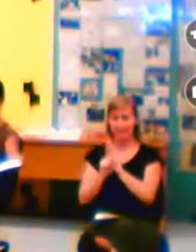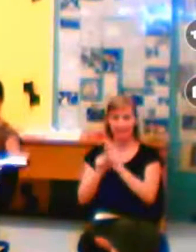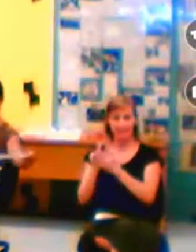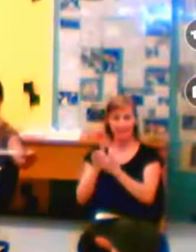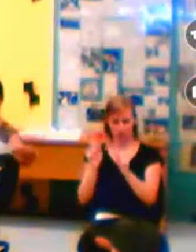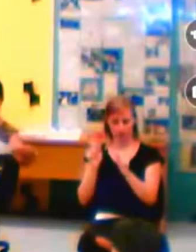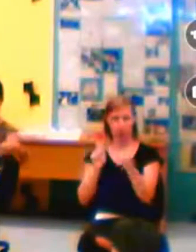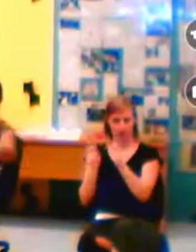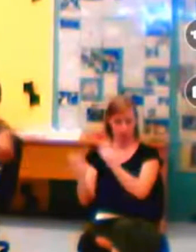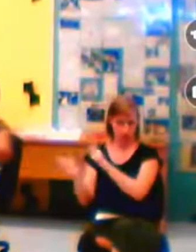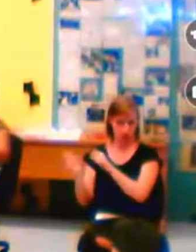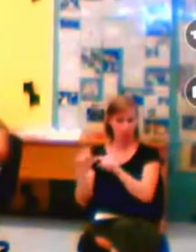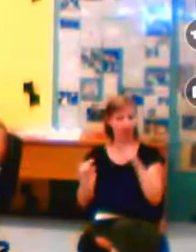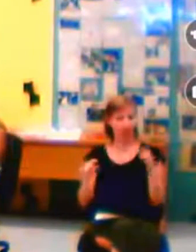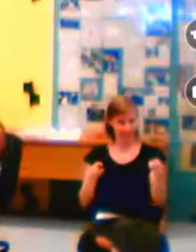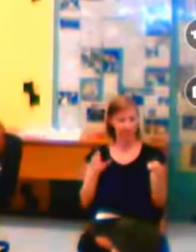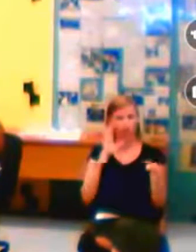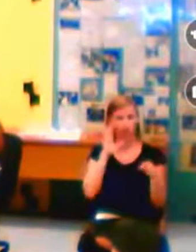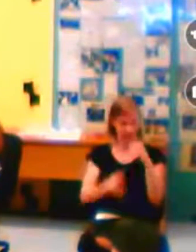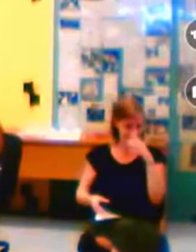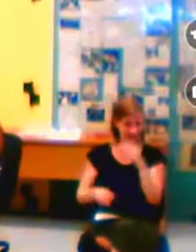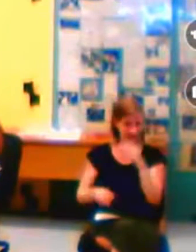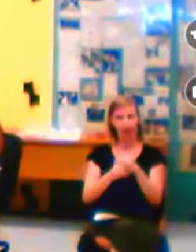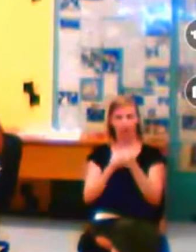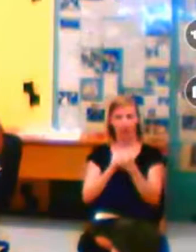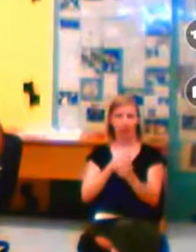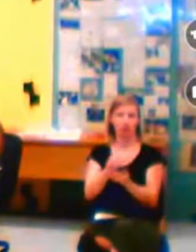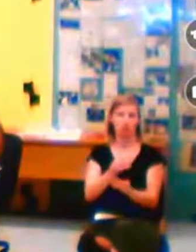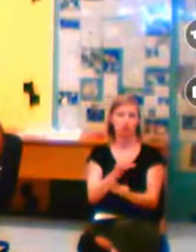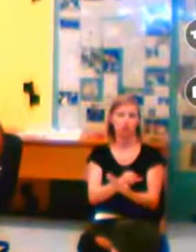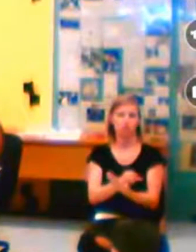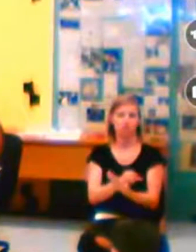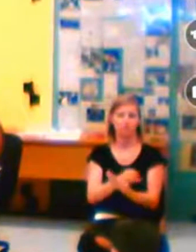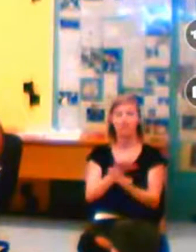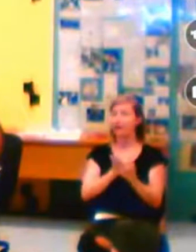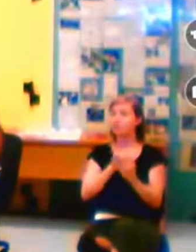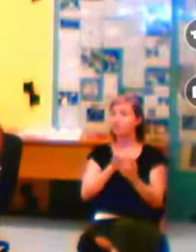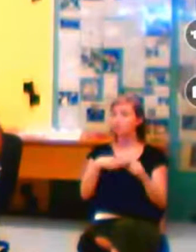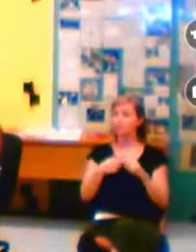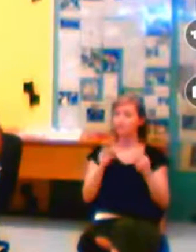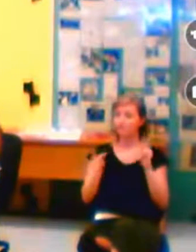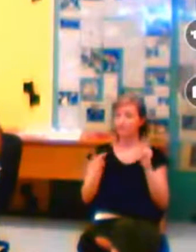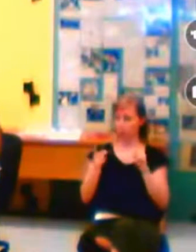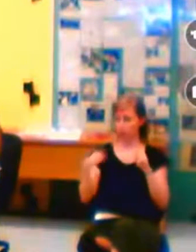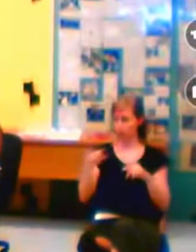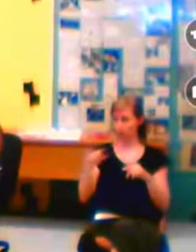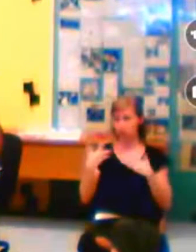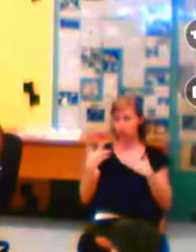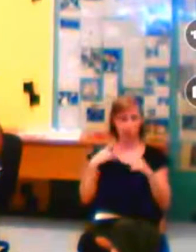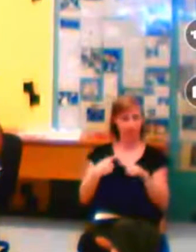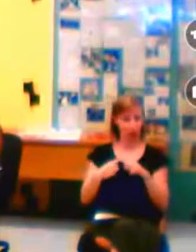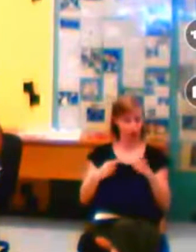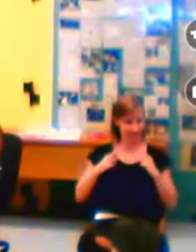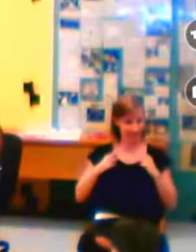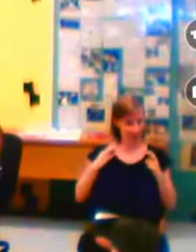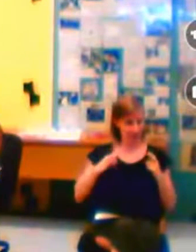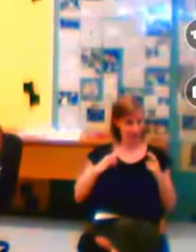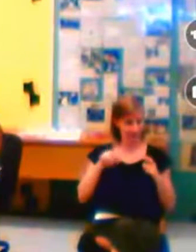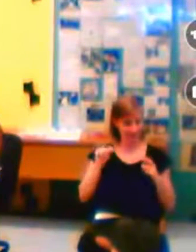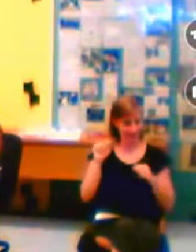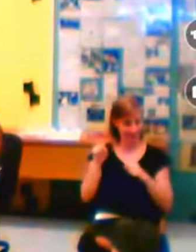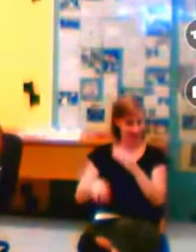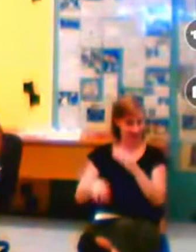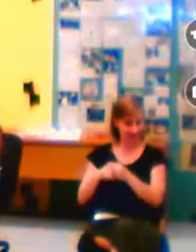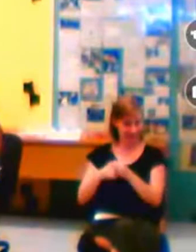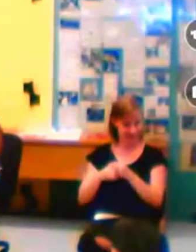do what it wants. It has to, it's not clear to what extent it has to follow state statutes. In any case, state statutes can be